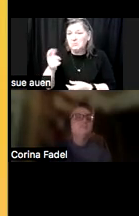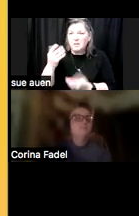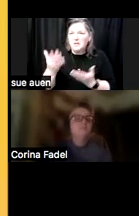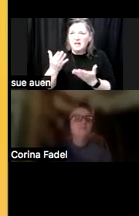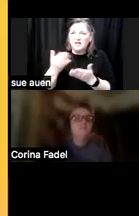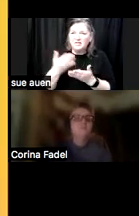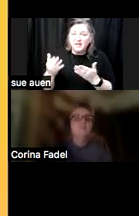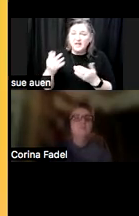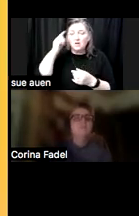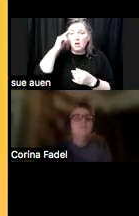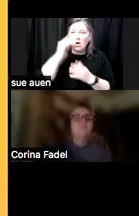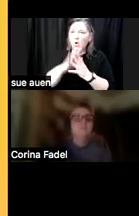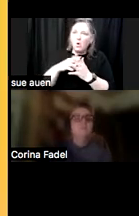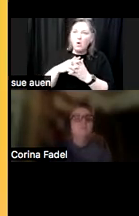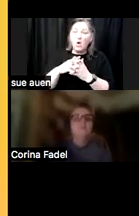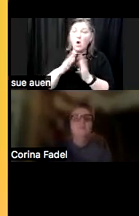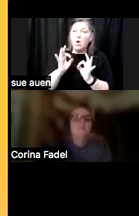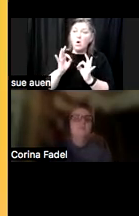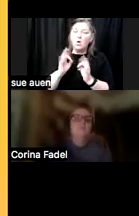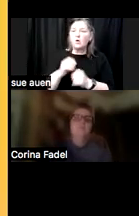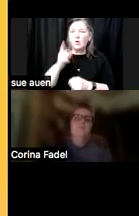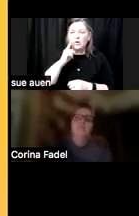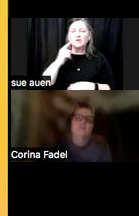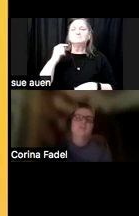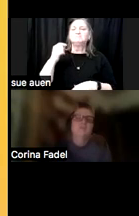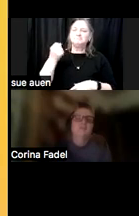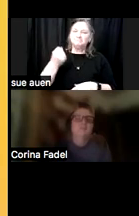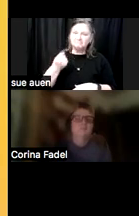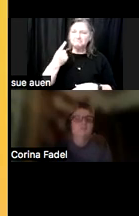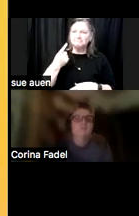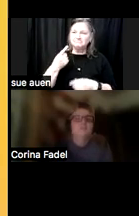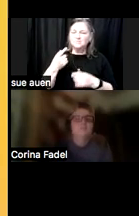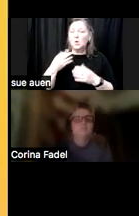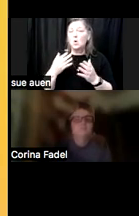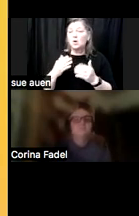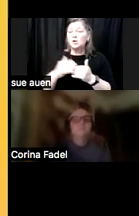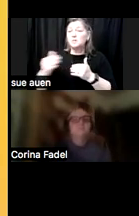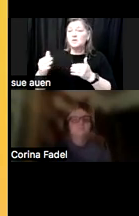has integrated or arisen in you, you know, beyond the time.